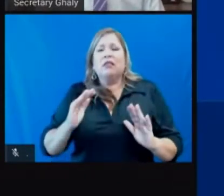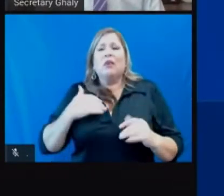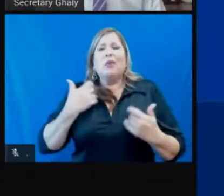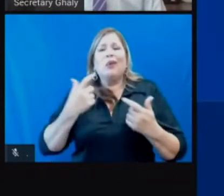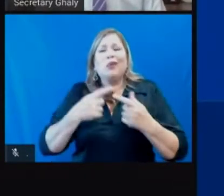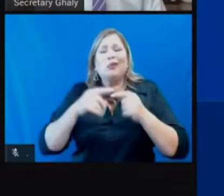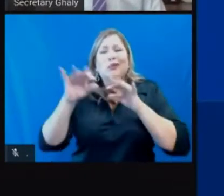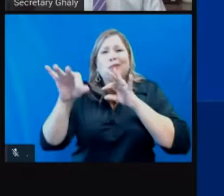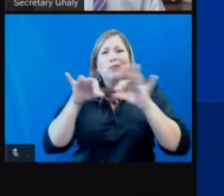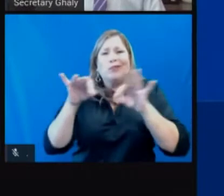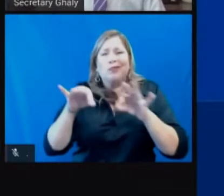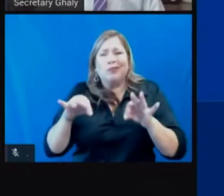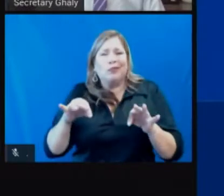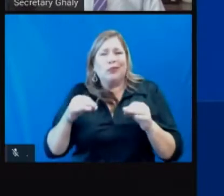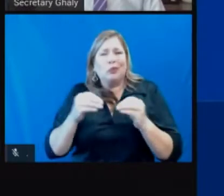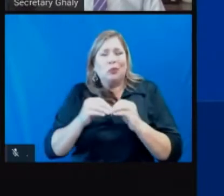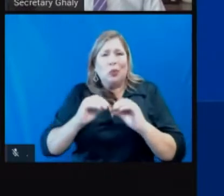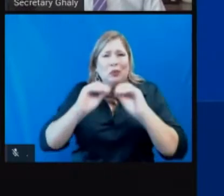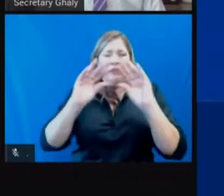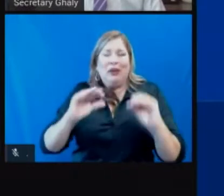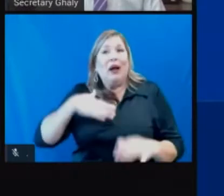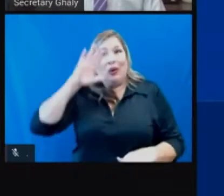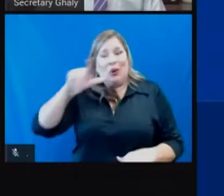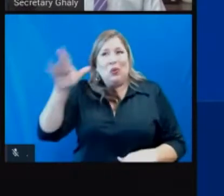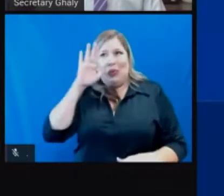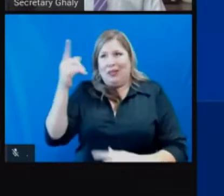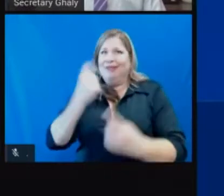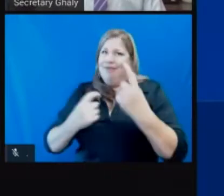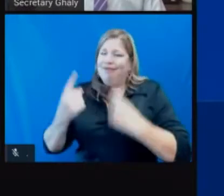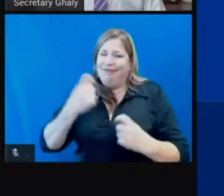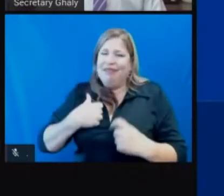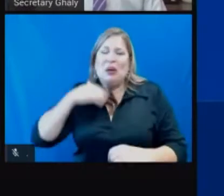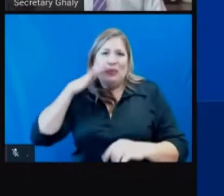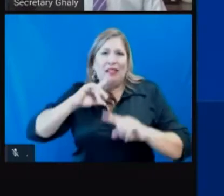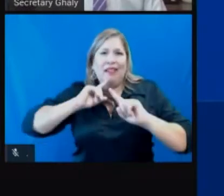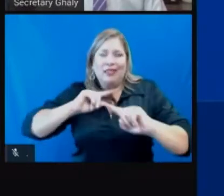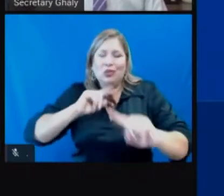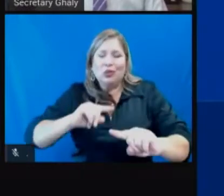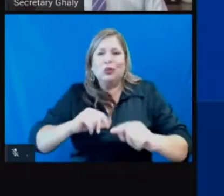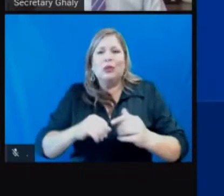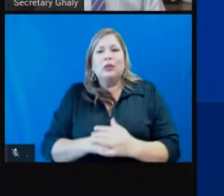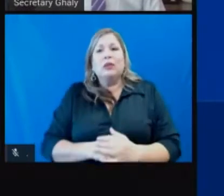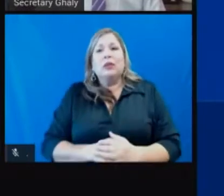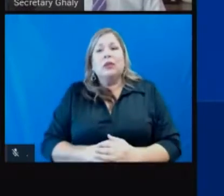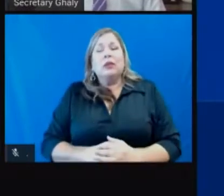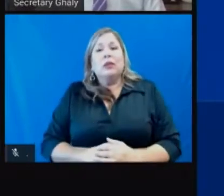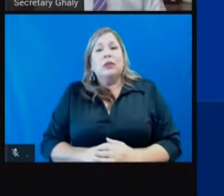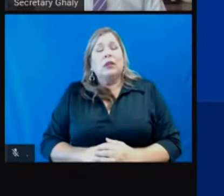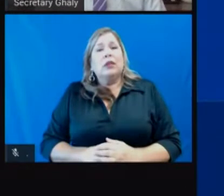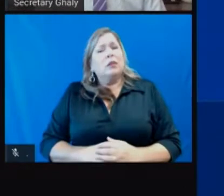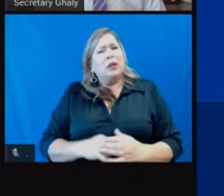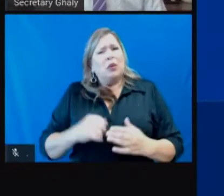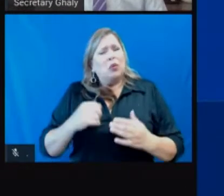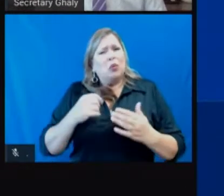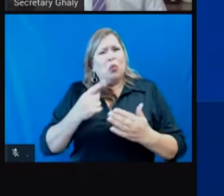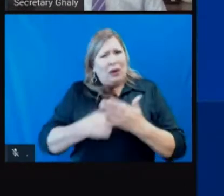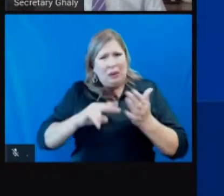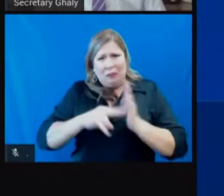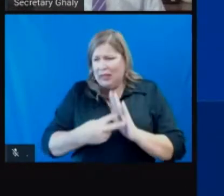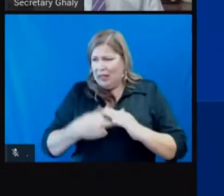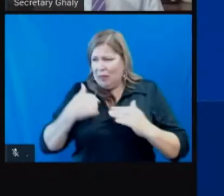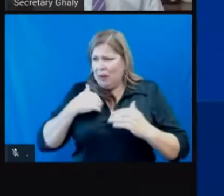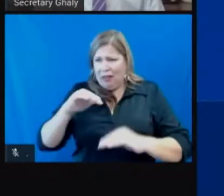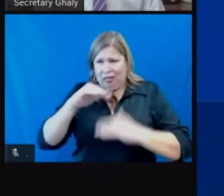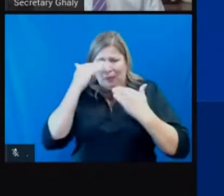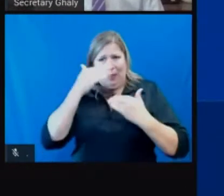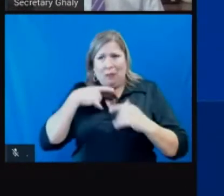things at the top. I know I'll get many questions on this and look forward to answering those. But what does it mean that you can still do? So I think